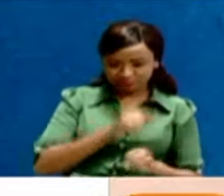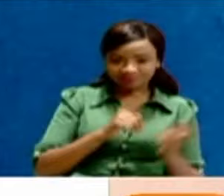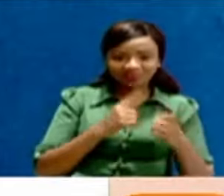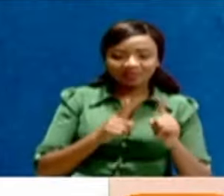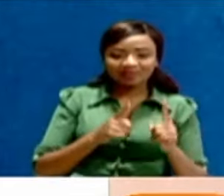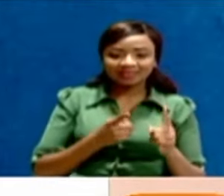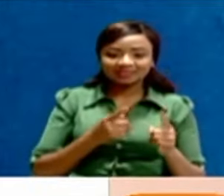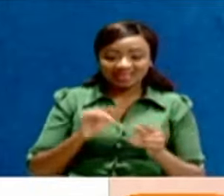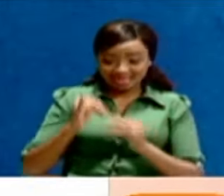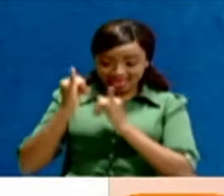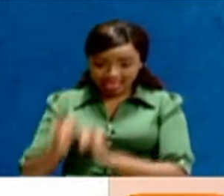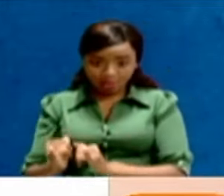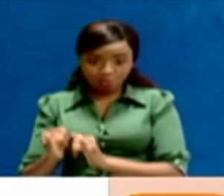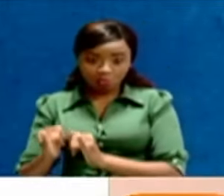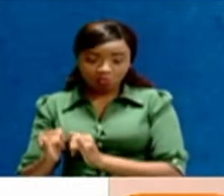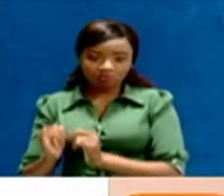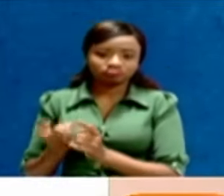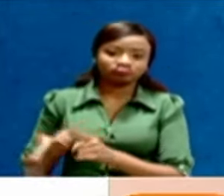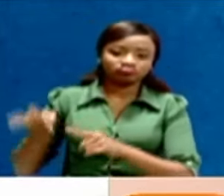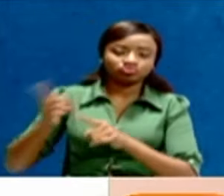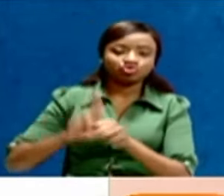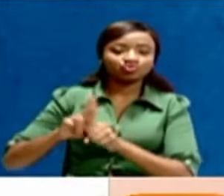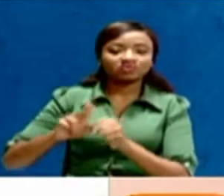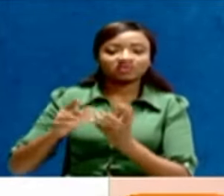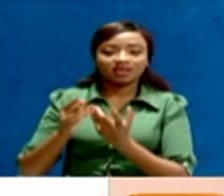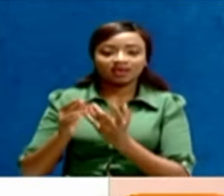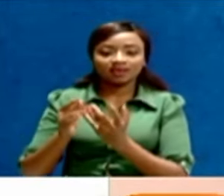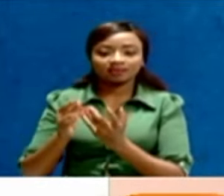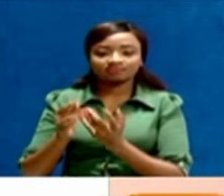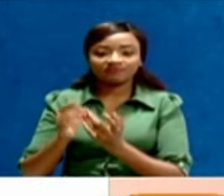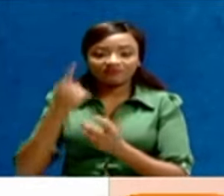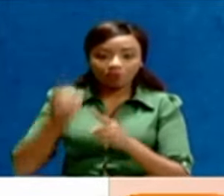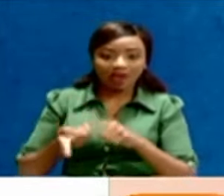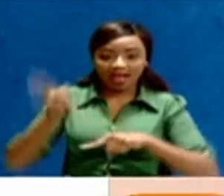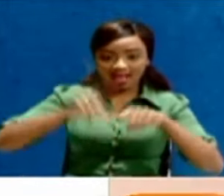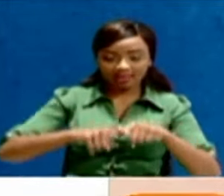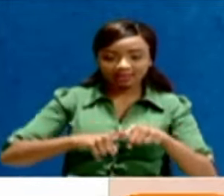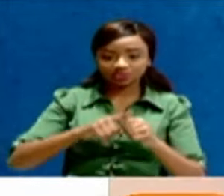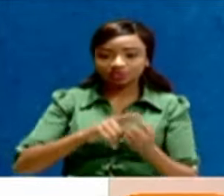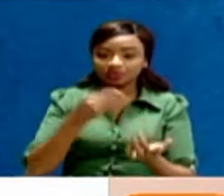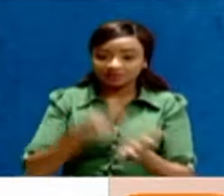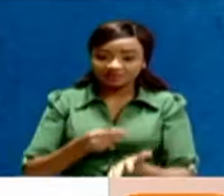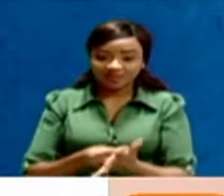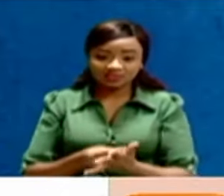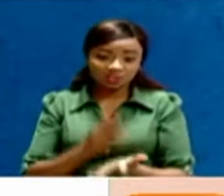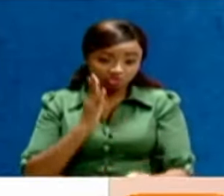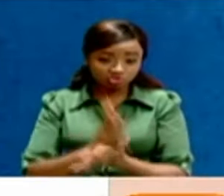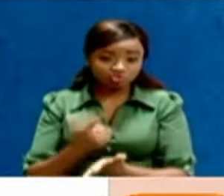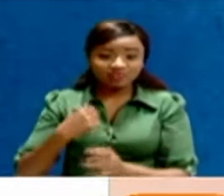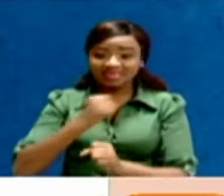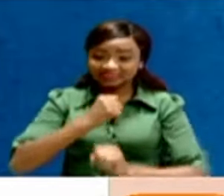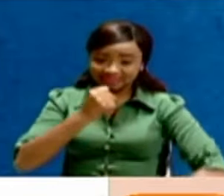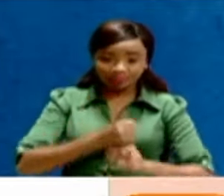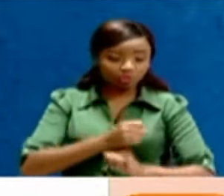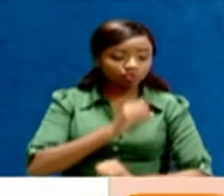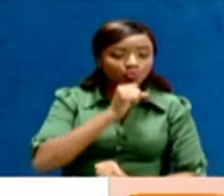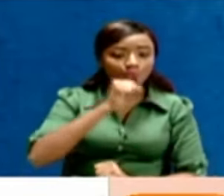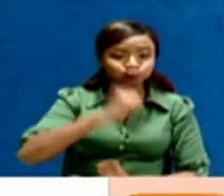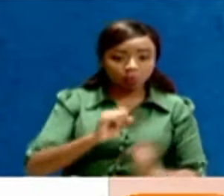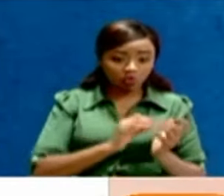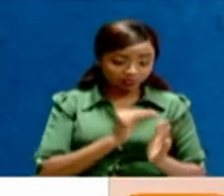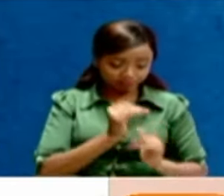are saying online at this time on the same. Ephantus Mutiga saying, from Embu, good evening to you all. I support the old formula for revenue